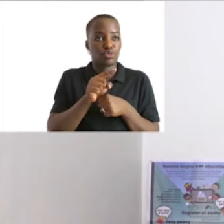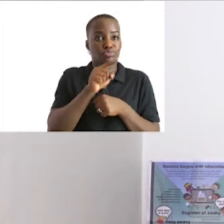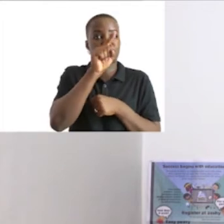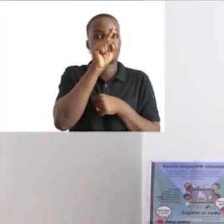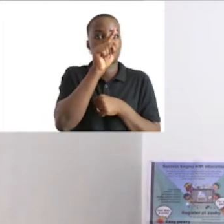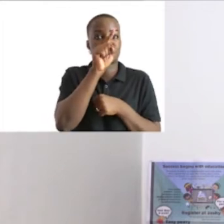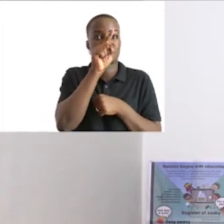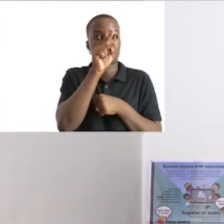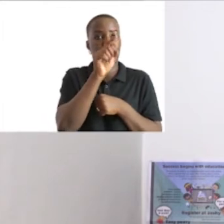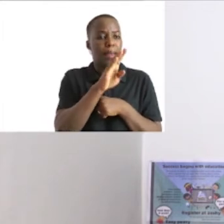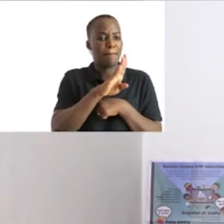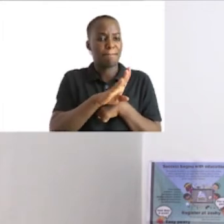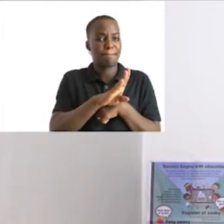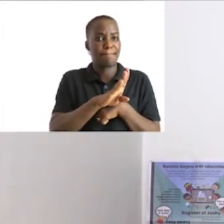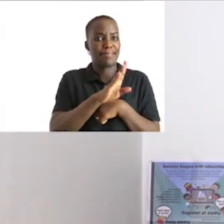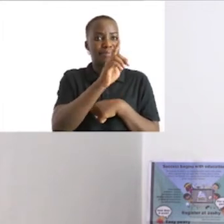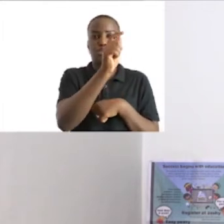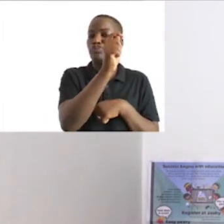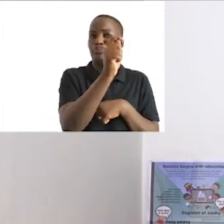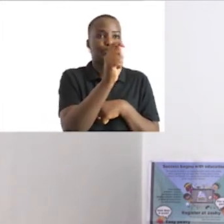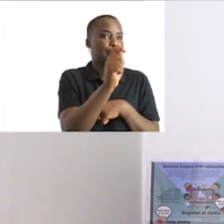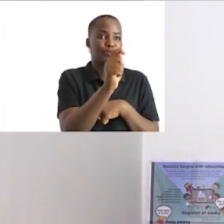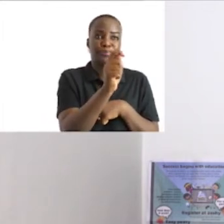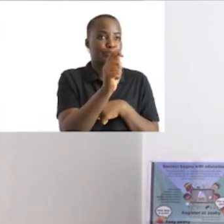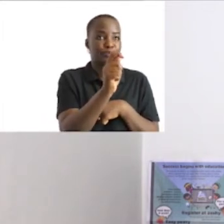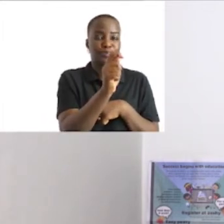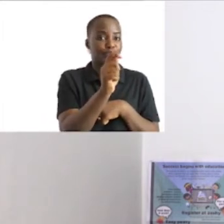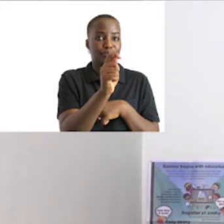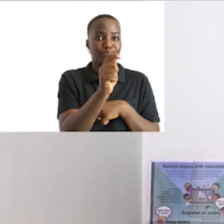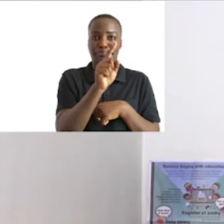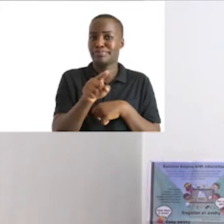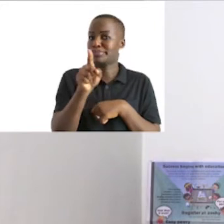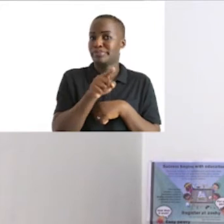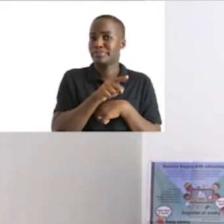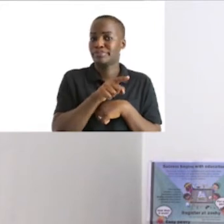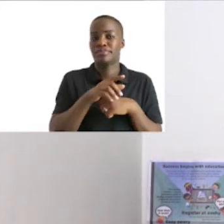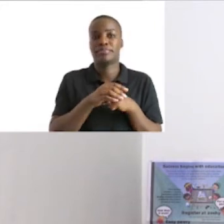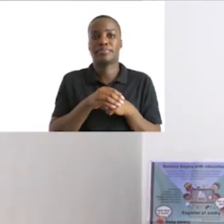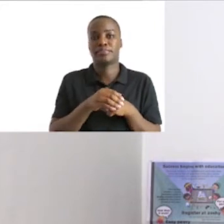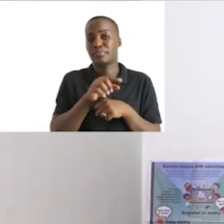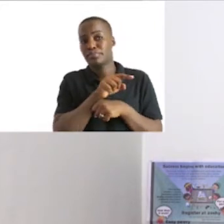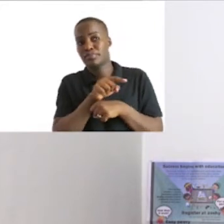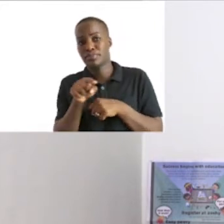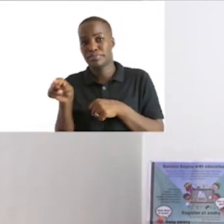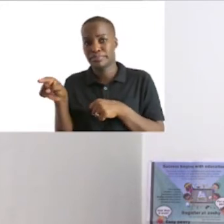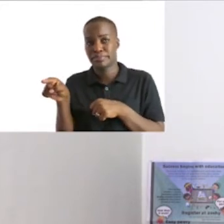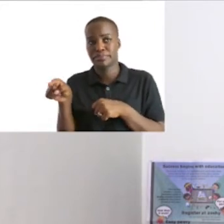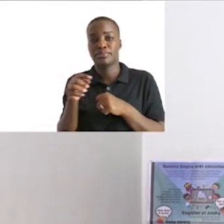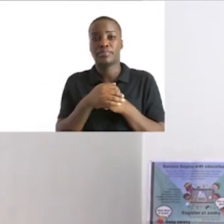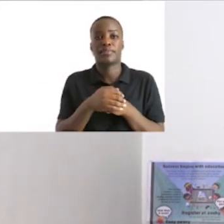B, t. No, this is not correct. Let us try going